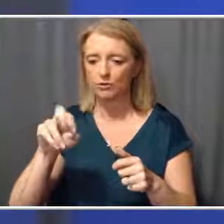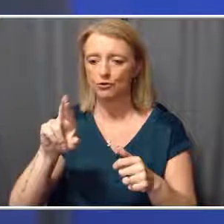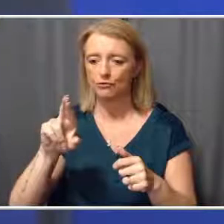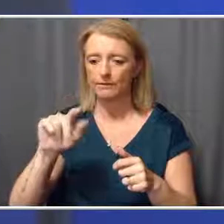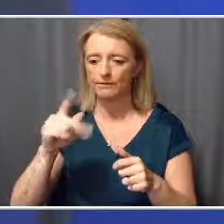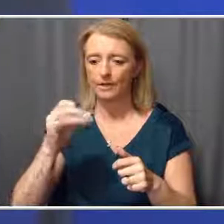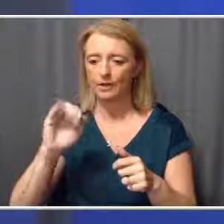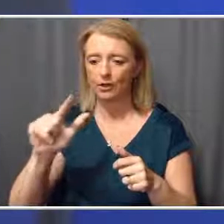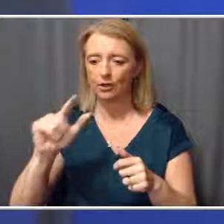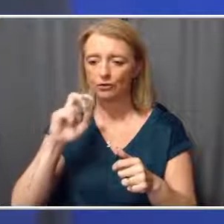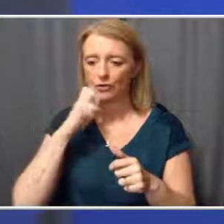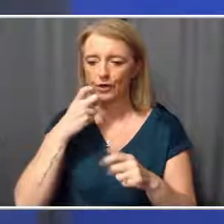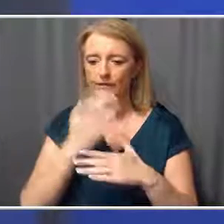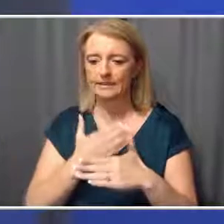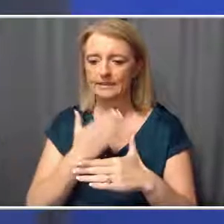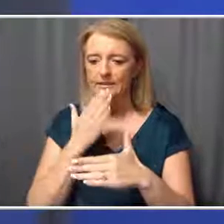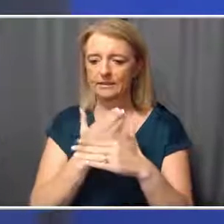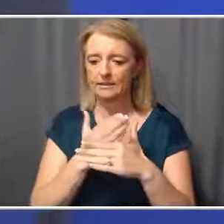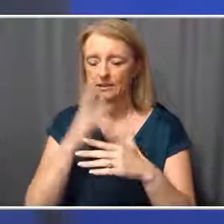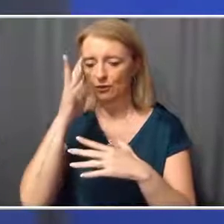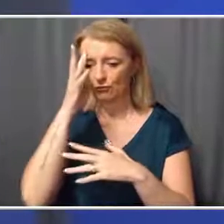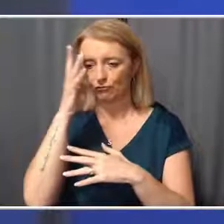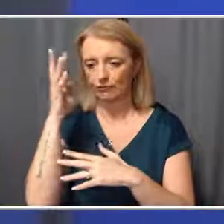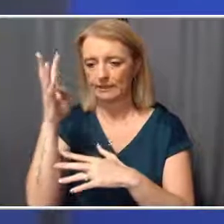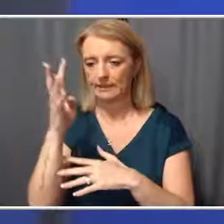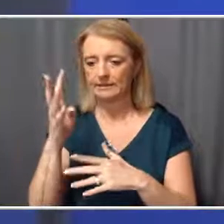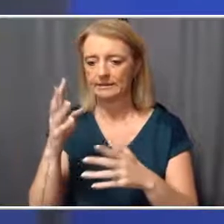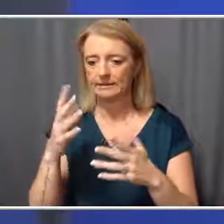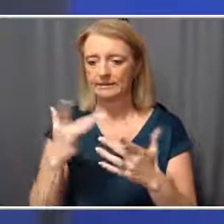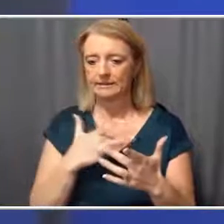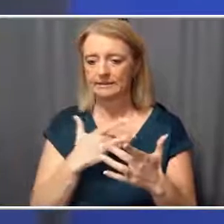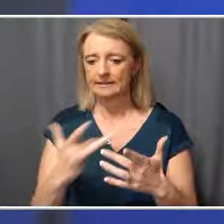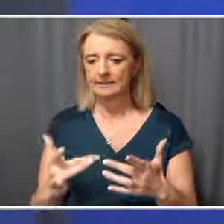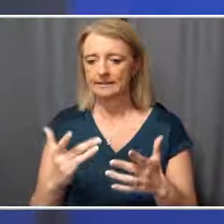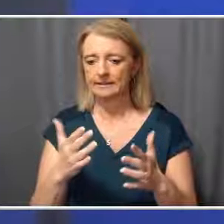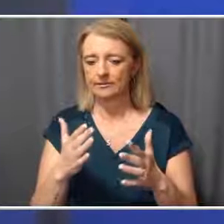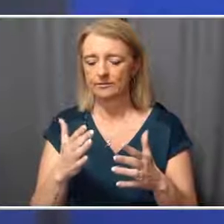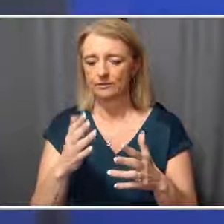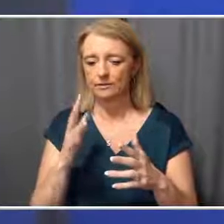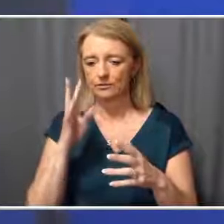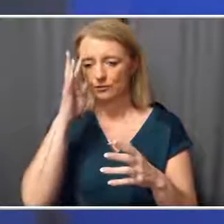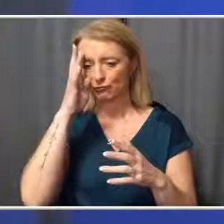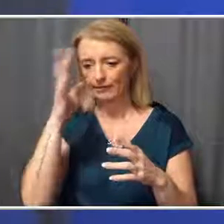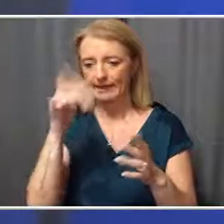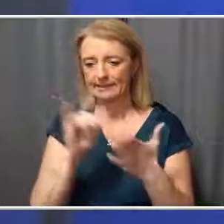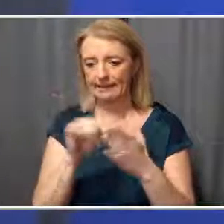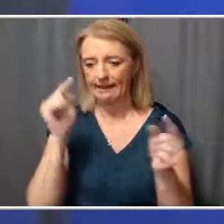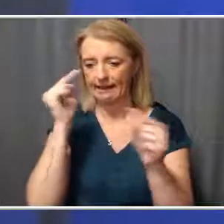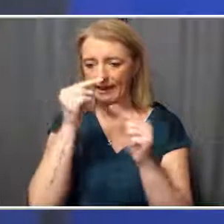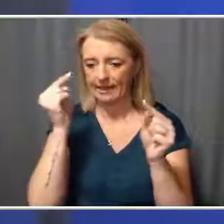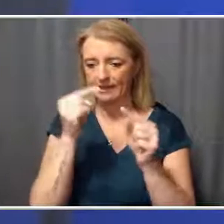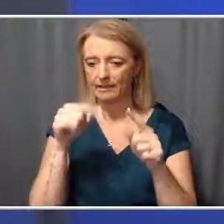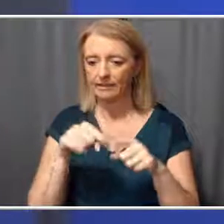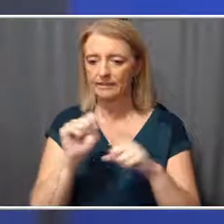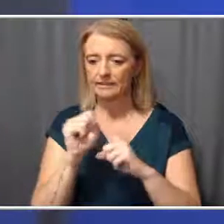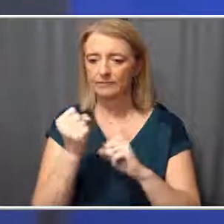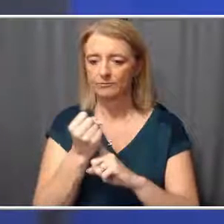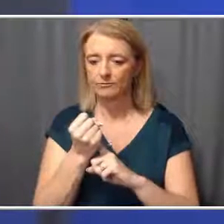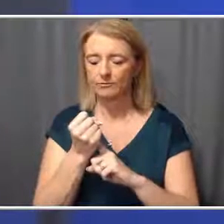about 15 years or so. Kind of started by a guy by the name of Bauman Guyron in Cleveland. He kind of came